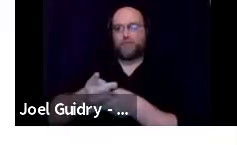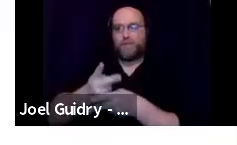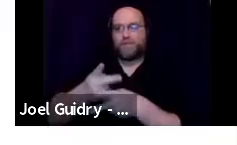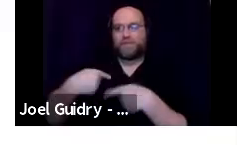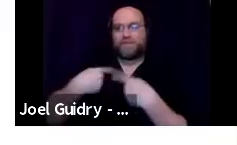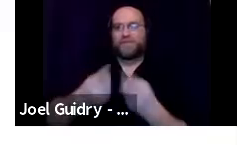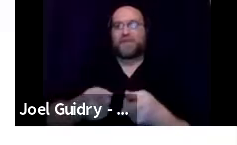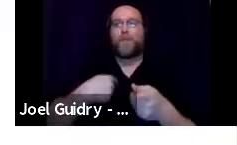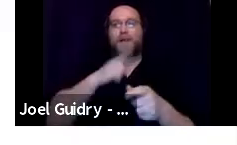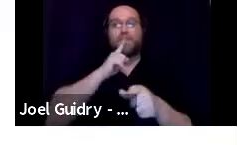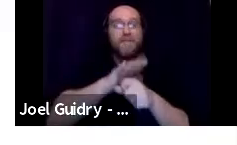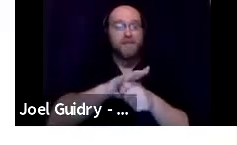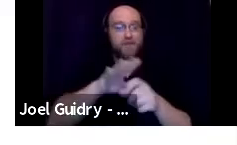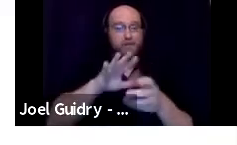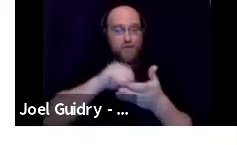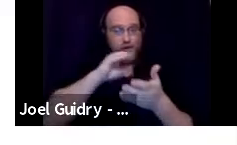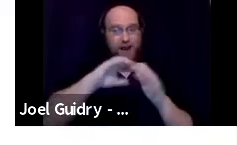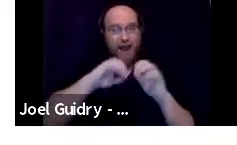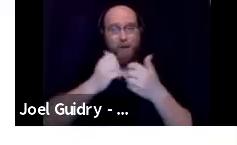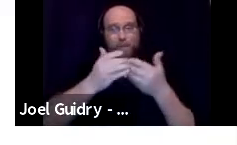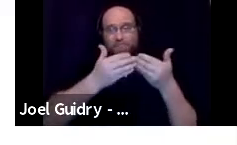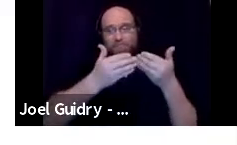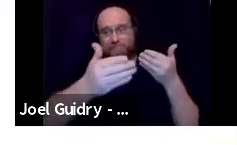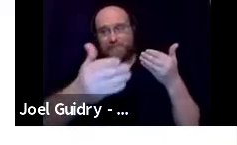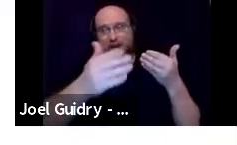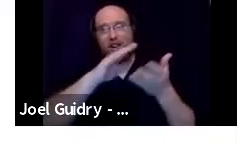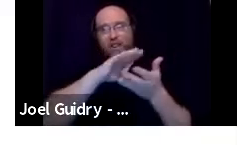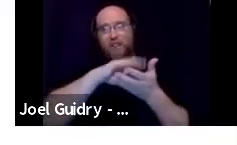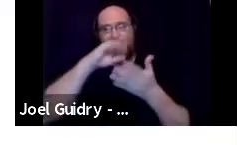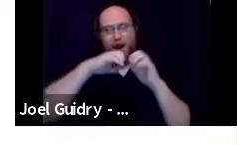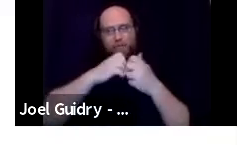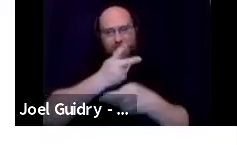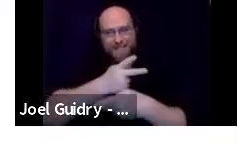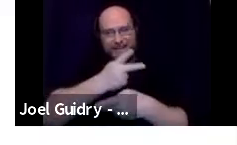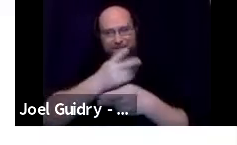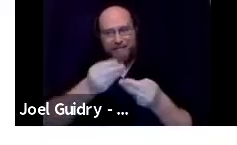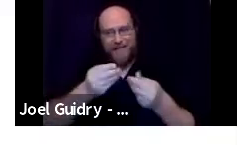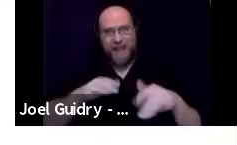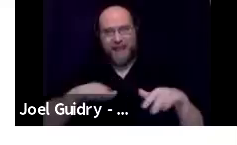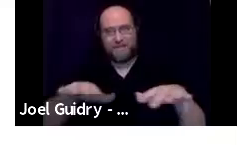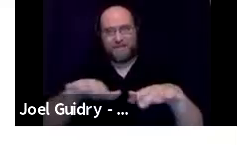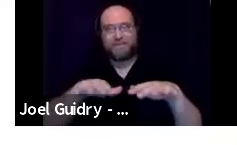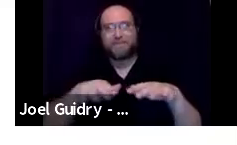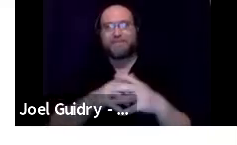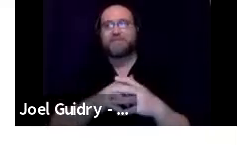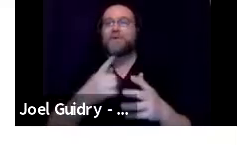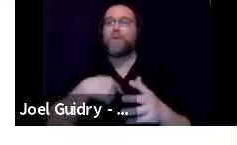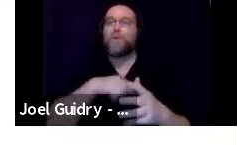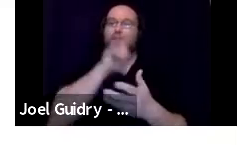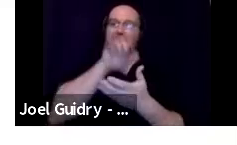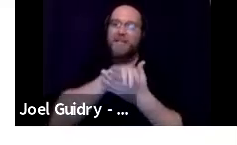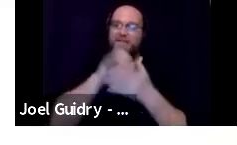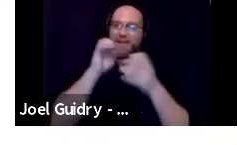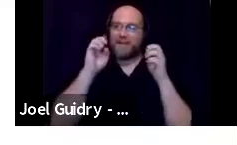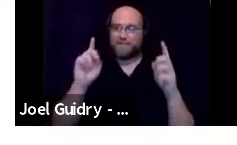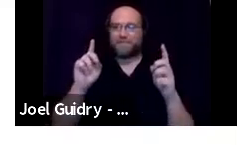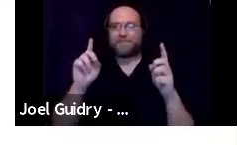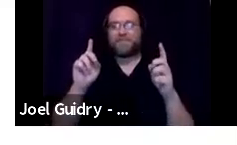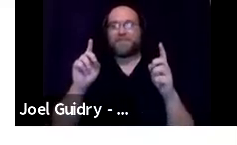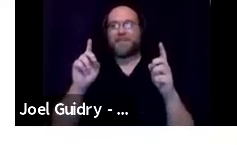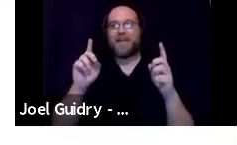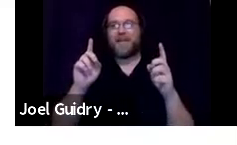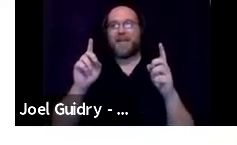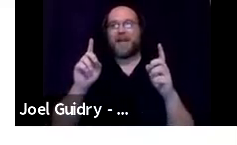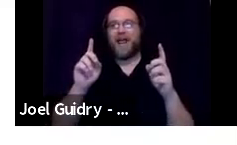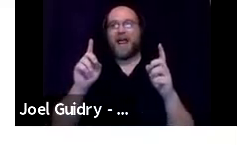of the land we inhabit. We believe that education has historically served as a tool for the colonization